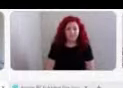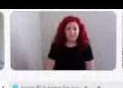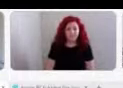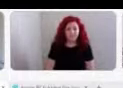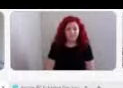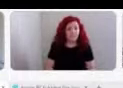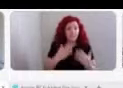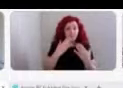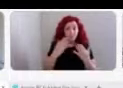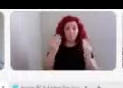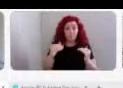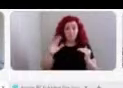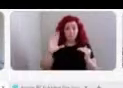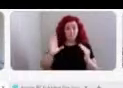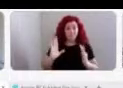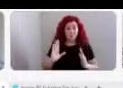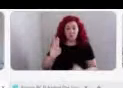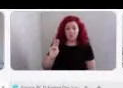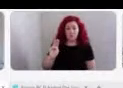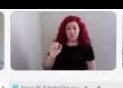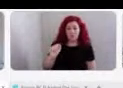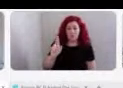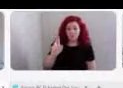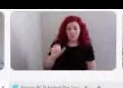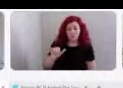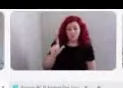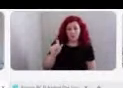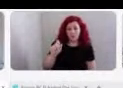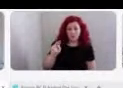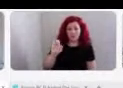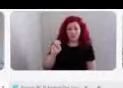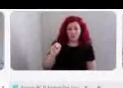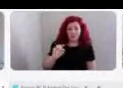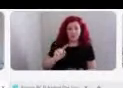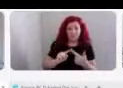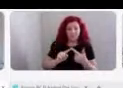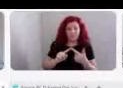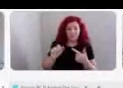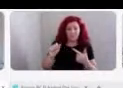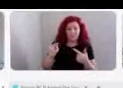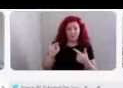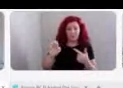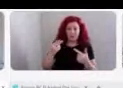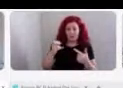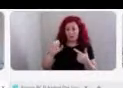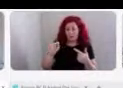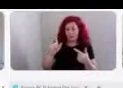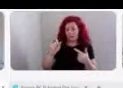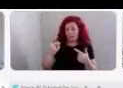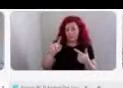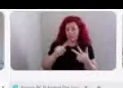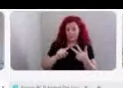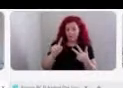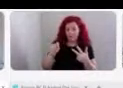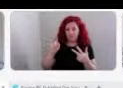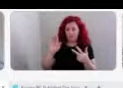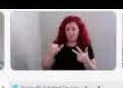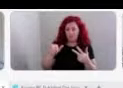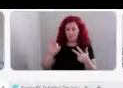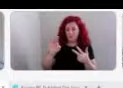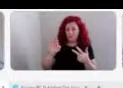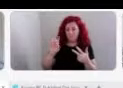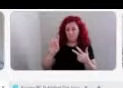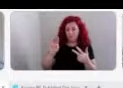thank you the next speaker is mary lynum followed by ann heightland followed by toby friedman followed by holly